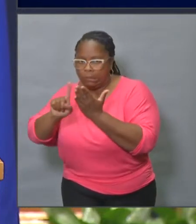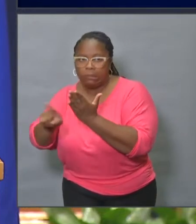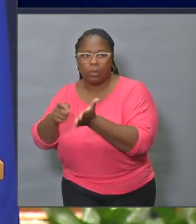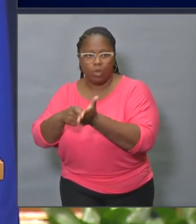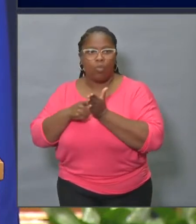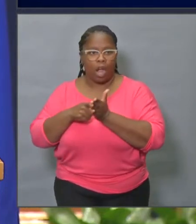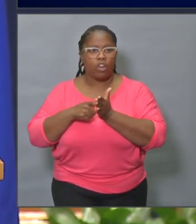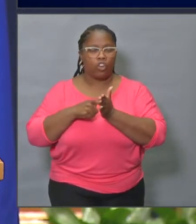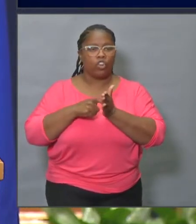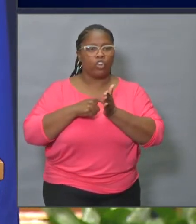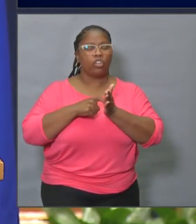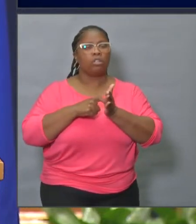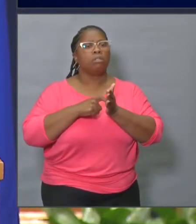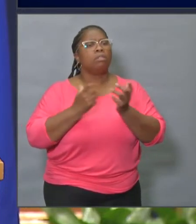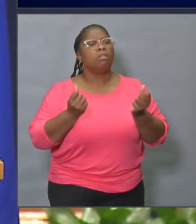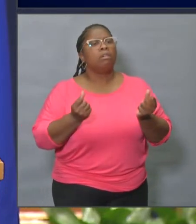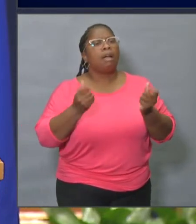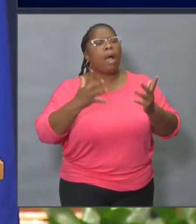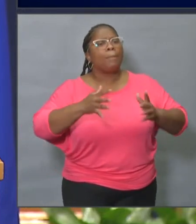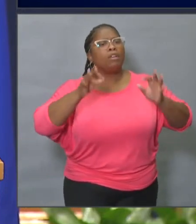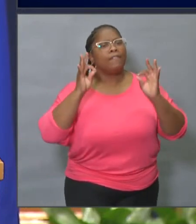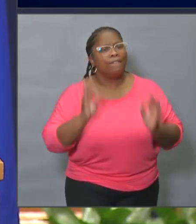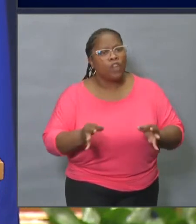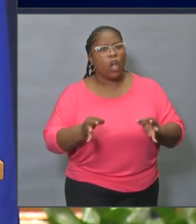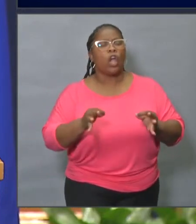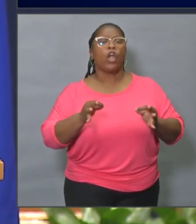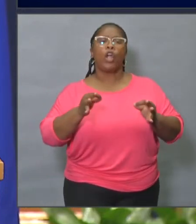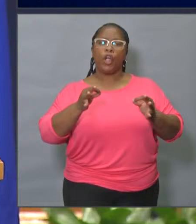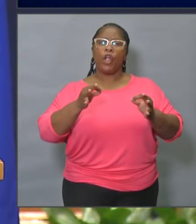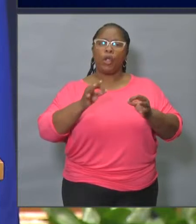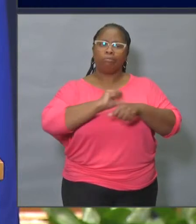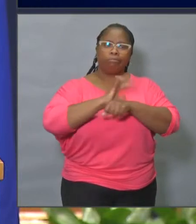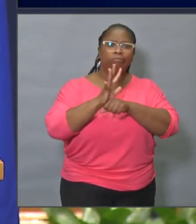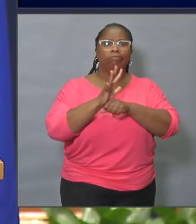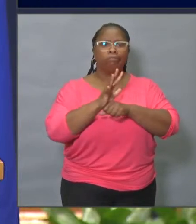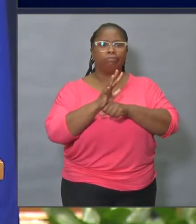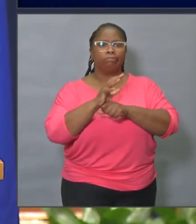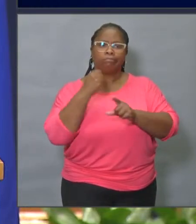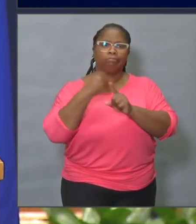total confirmed number of cases in institutional settings is now